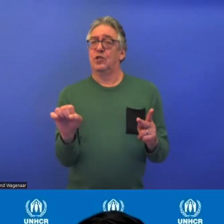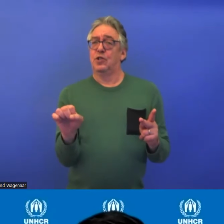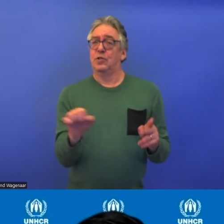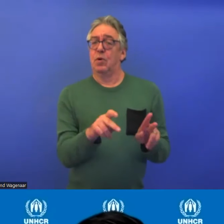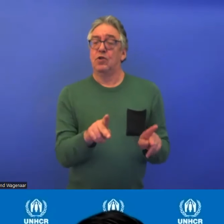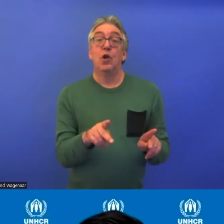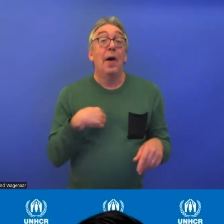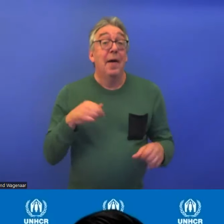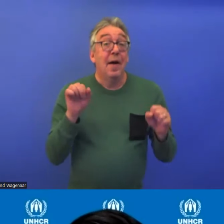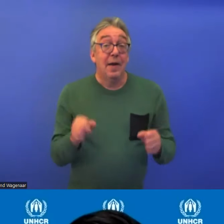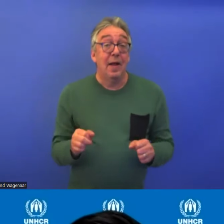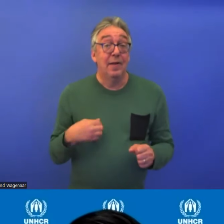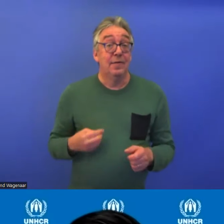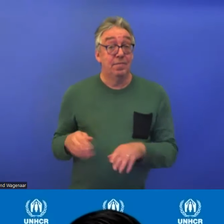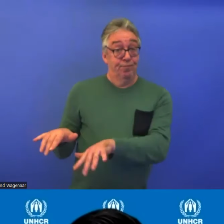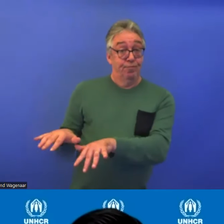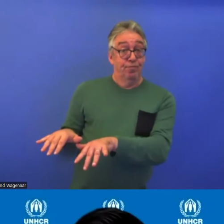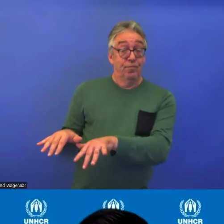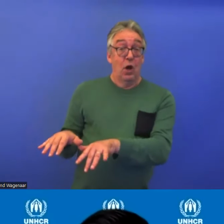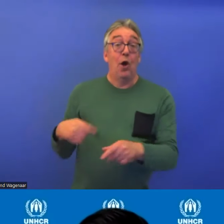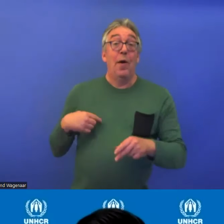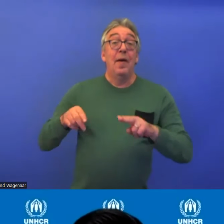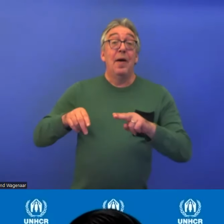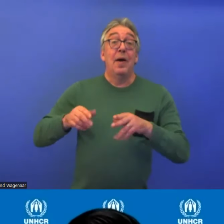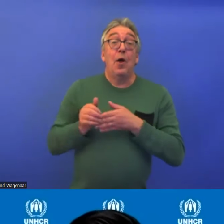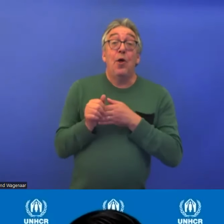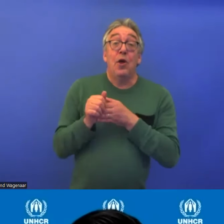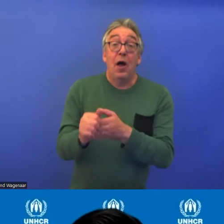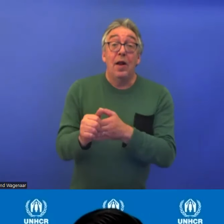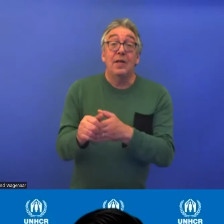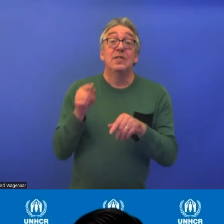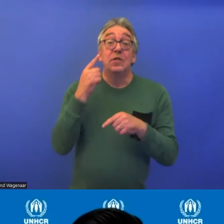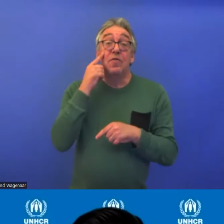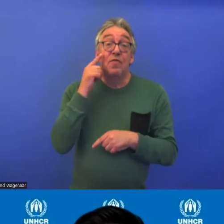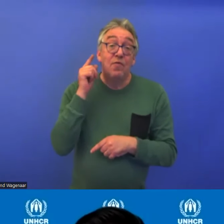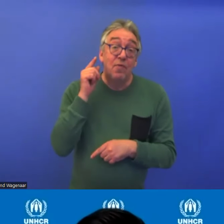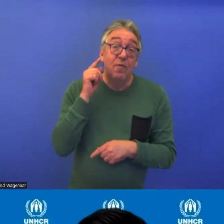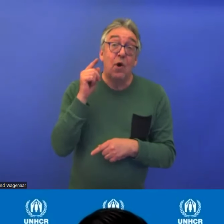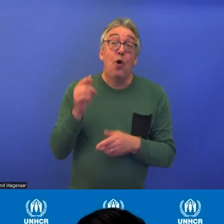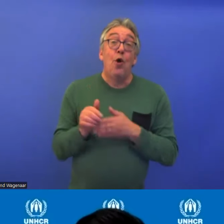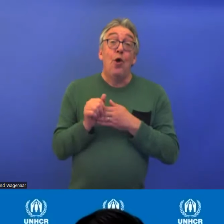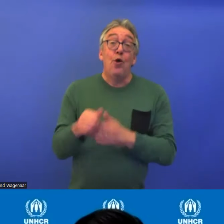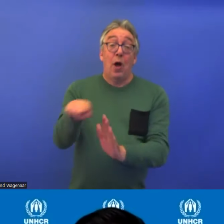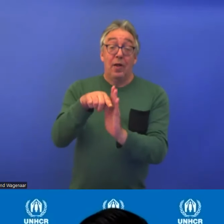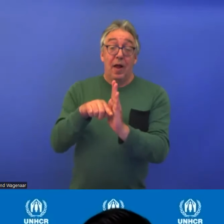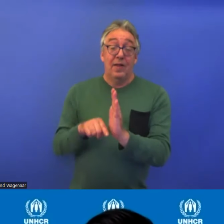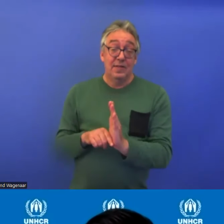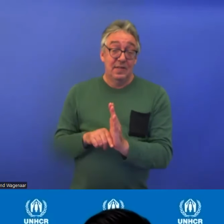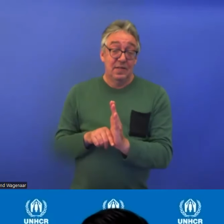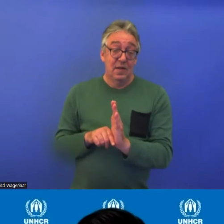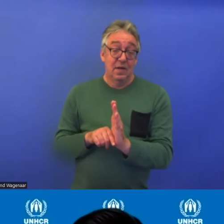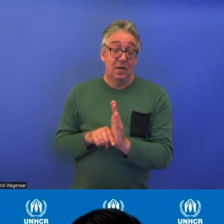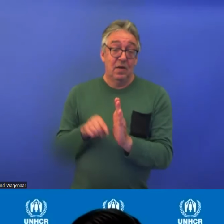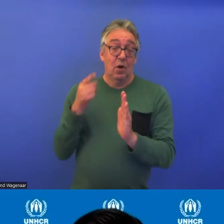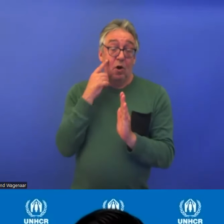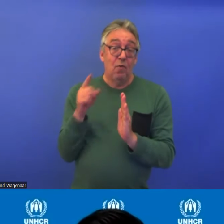international protection, number 7, in the chat. That sets out a bit of more legal analysis of when a person